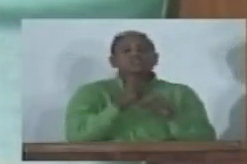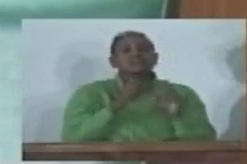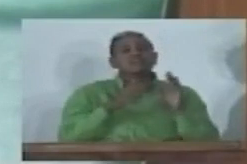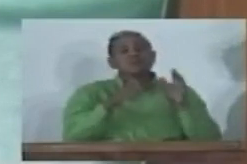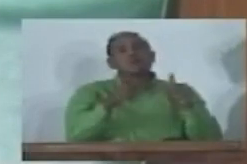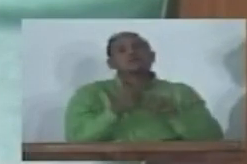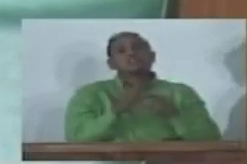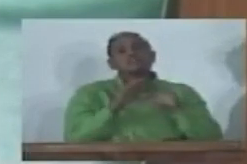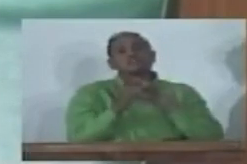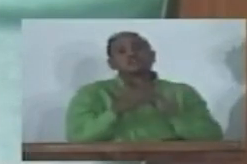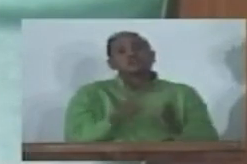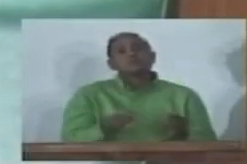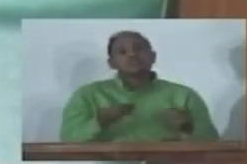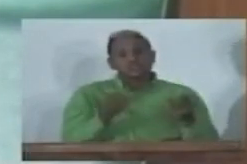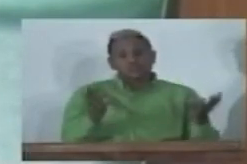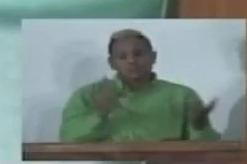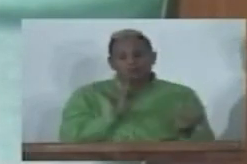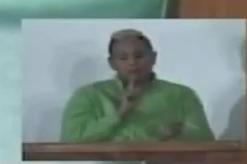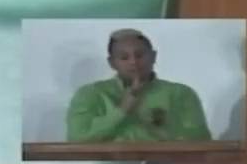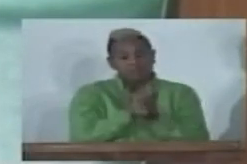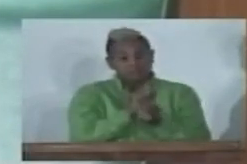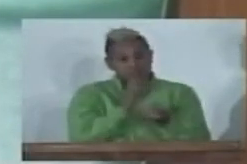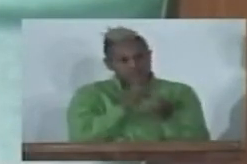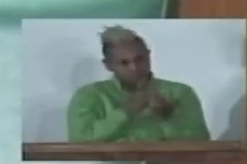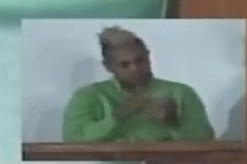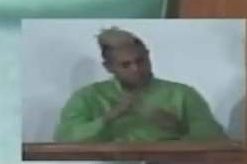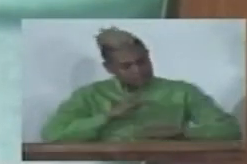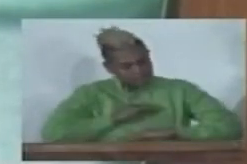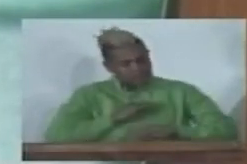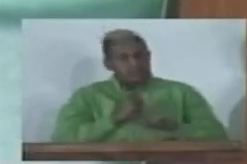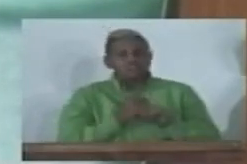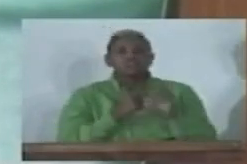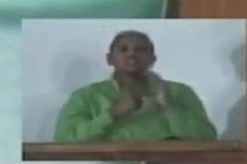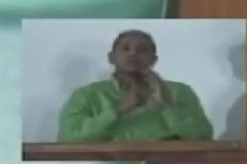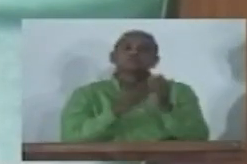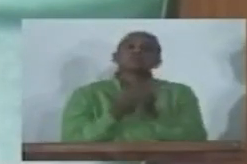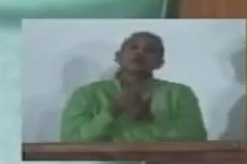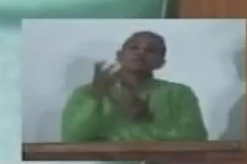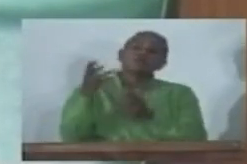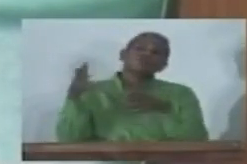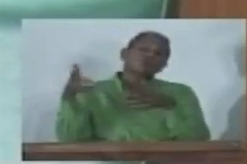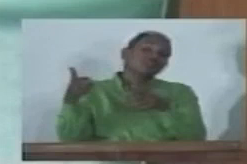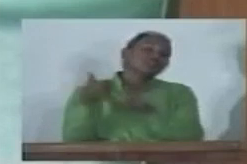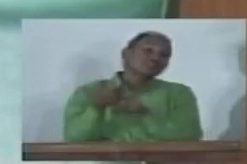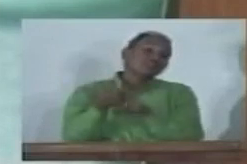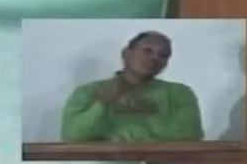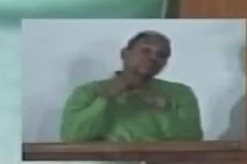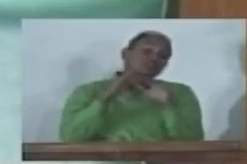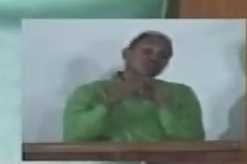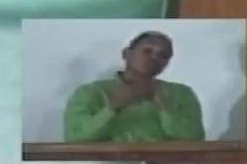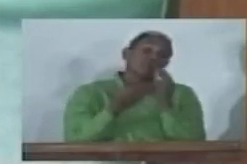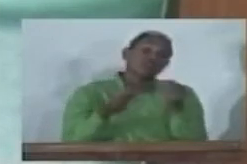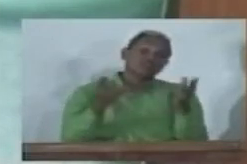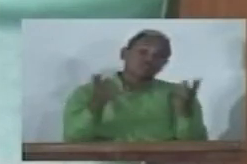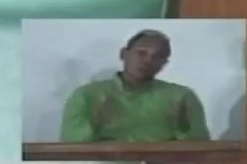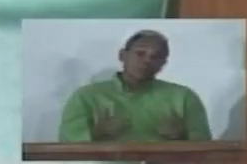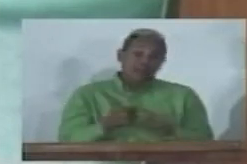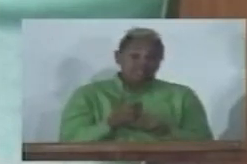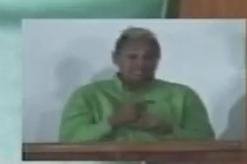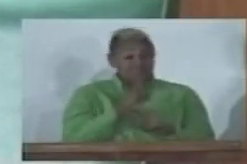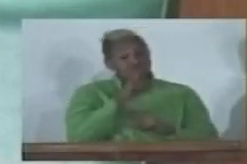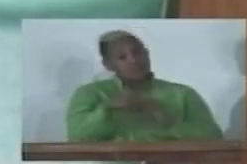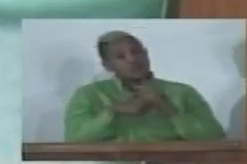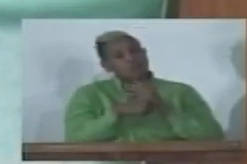a Jamaican supplier needs to satisfy to demonstrate to a procuring entity that the Jamaican supplier is